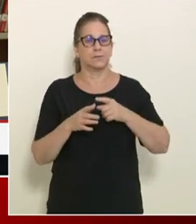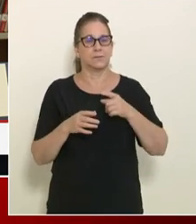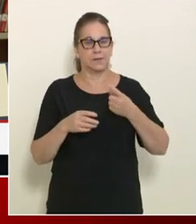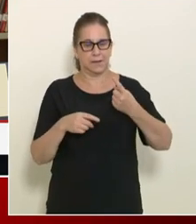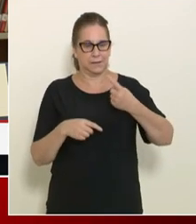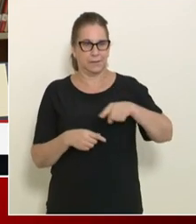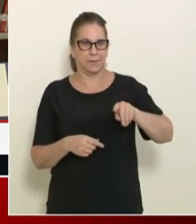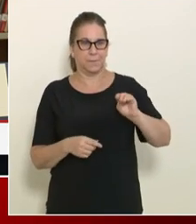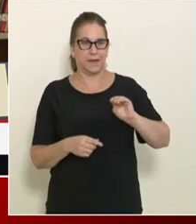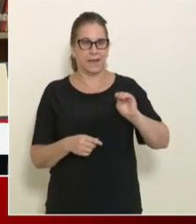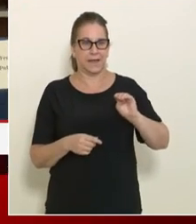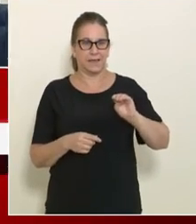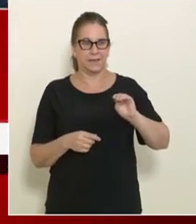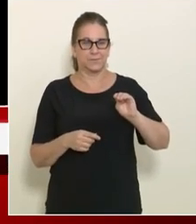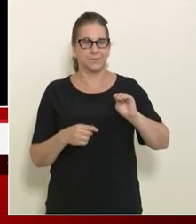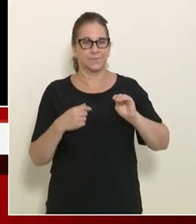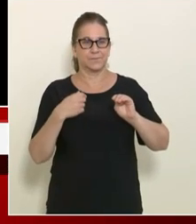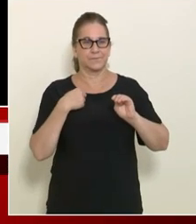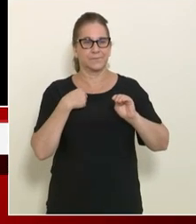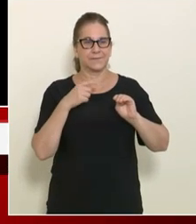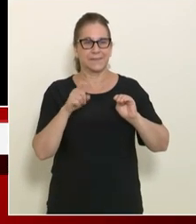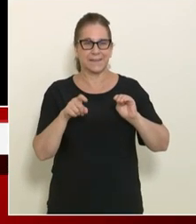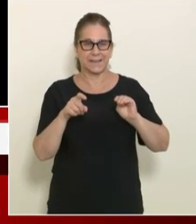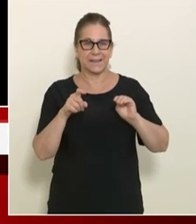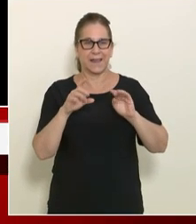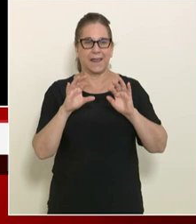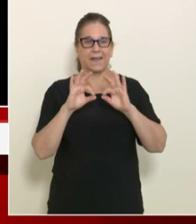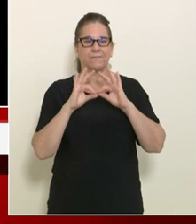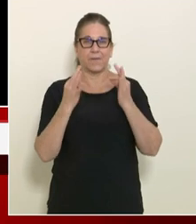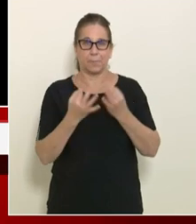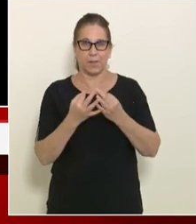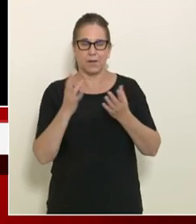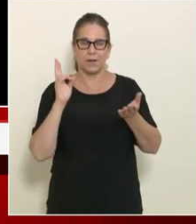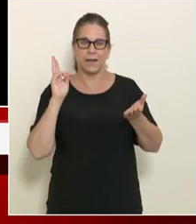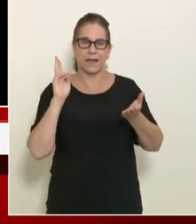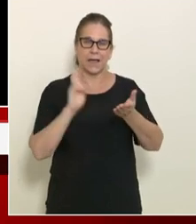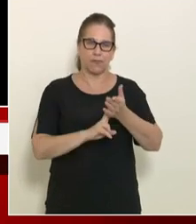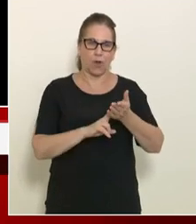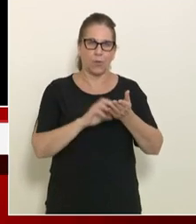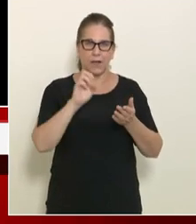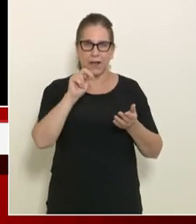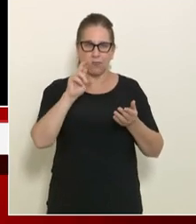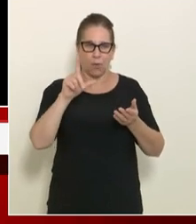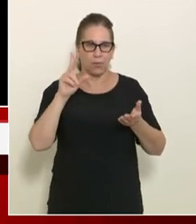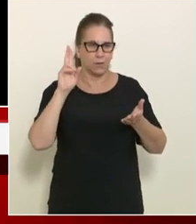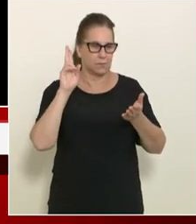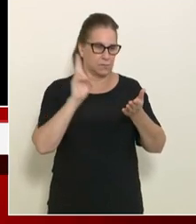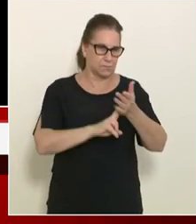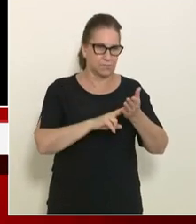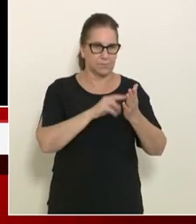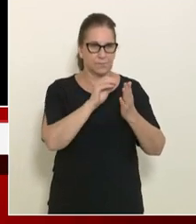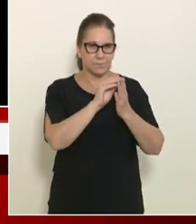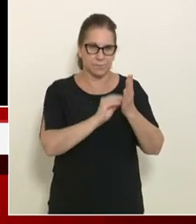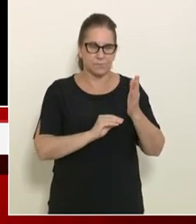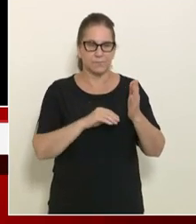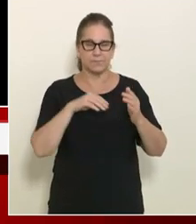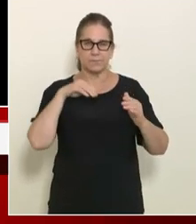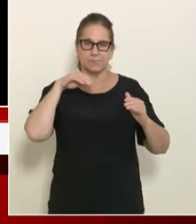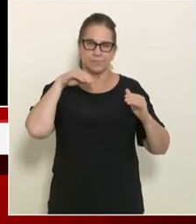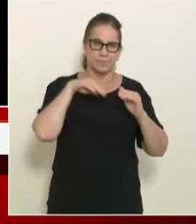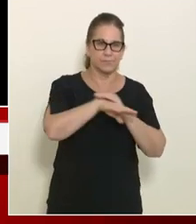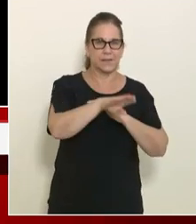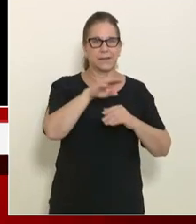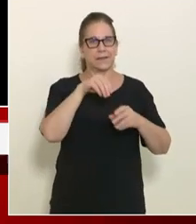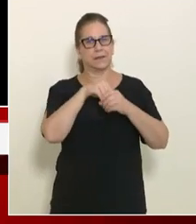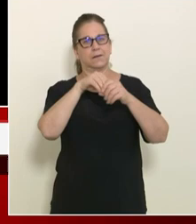still need families to enroll. So if you were a student last school year and you may be thinking there's nothing to do, just log